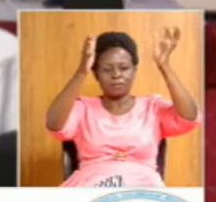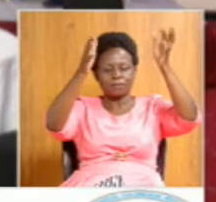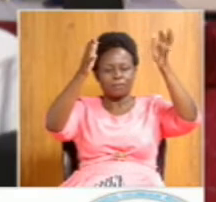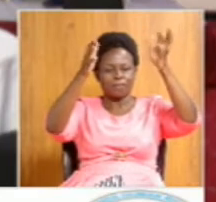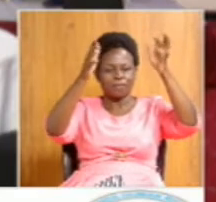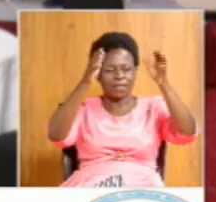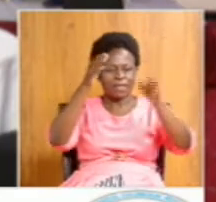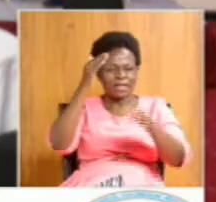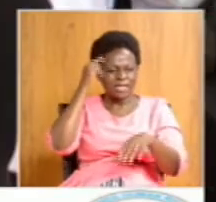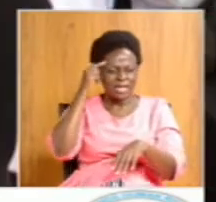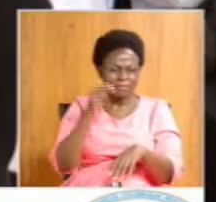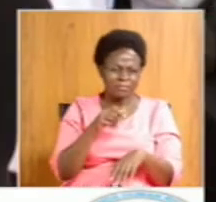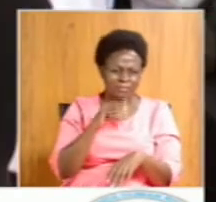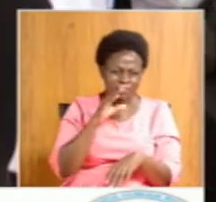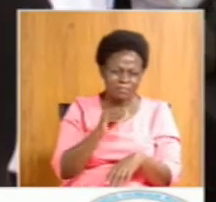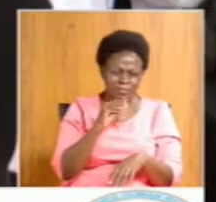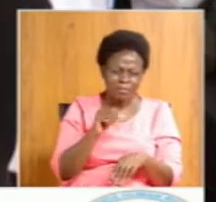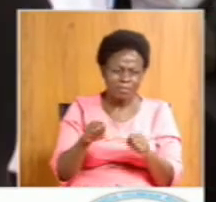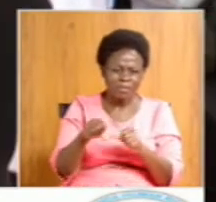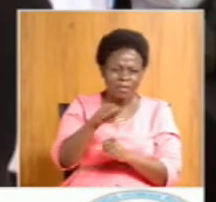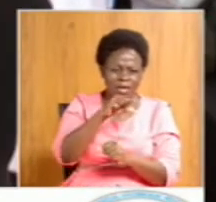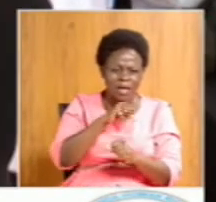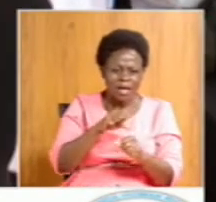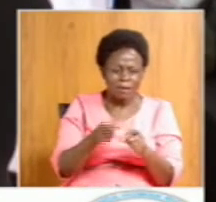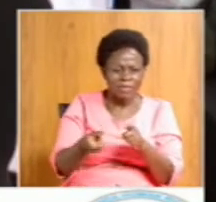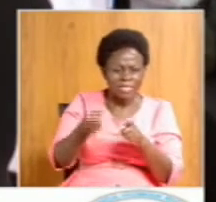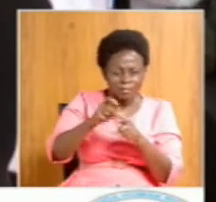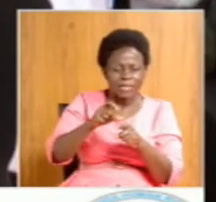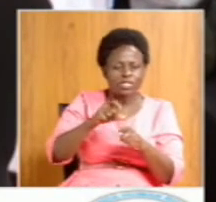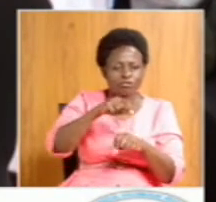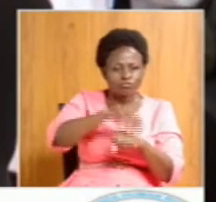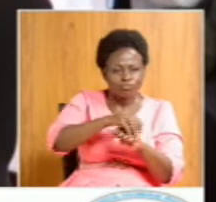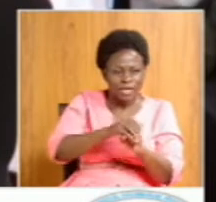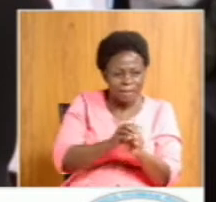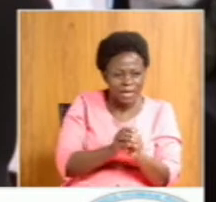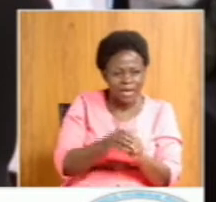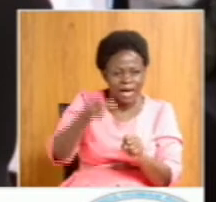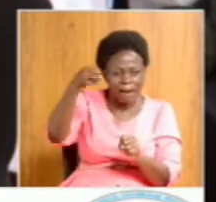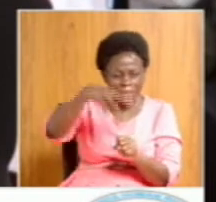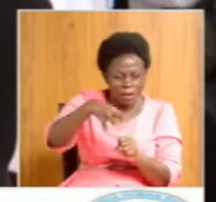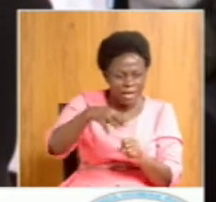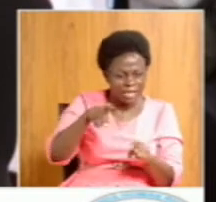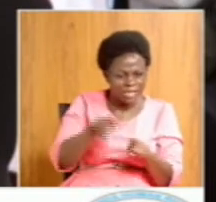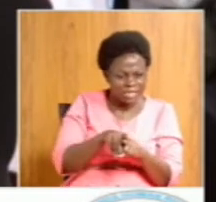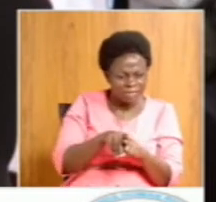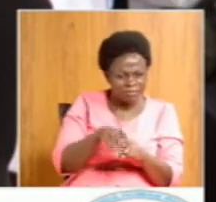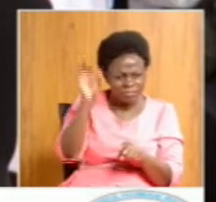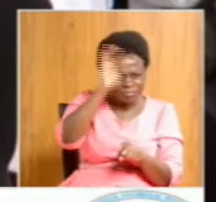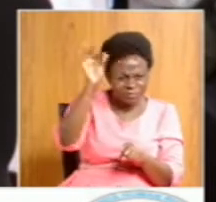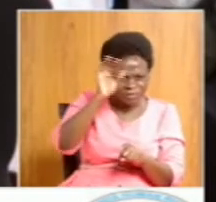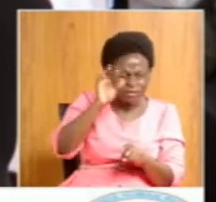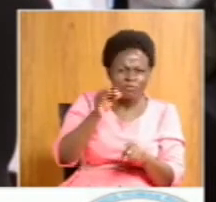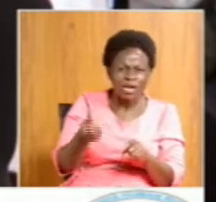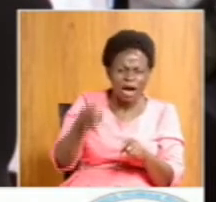Alino, as she was making the presentation about the surplus that we are producing, pre-generating, then I also wondered, if